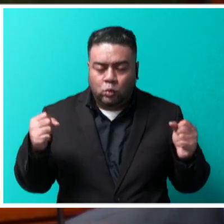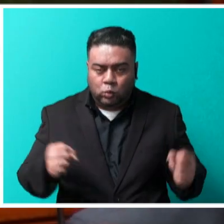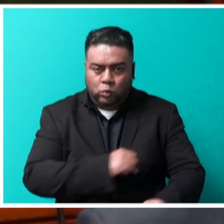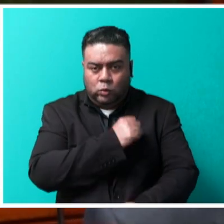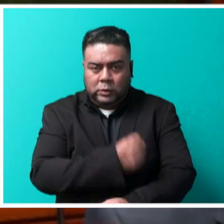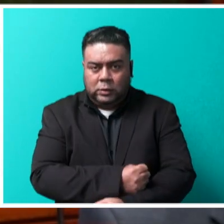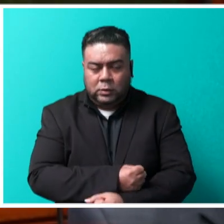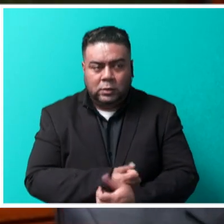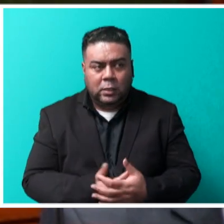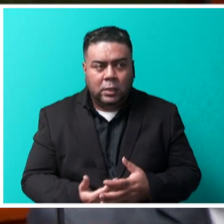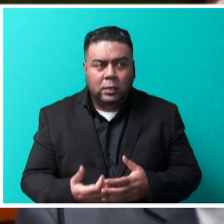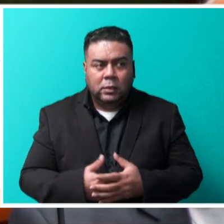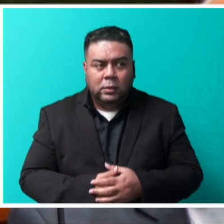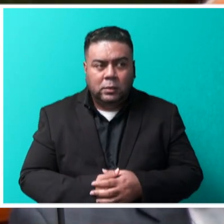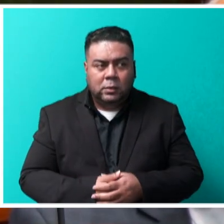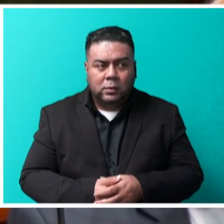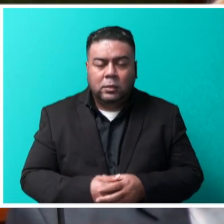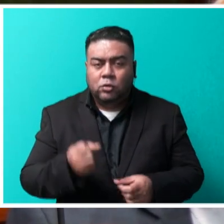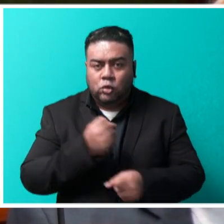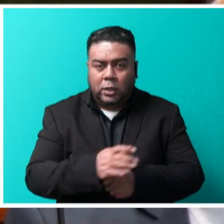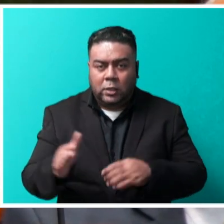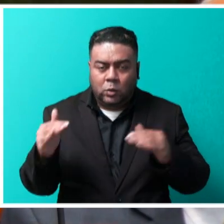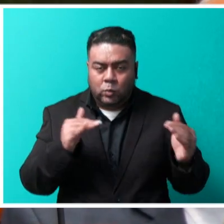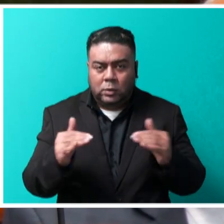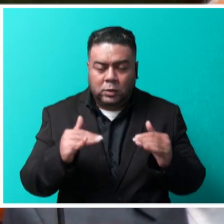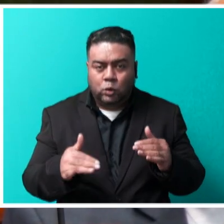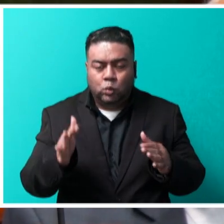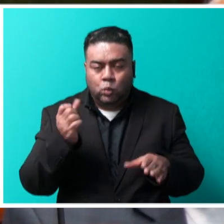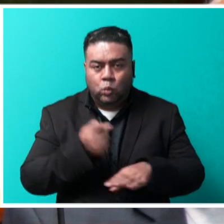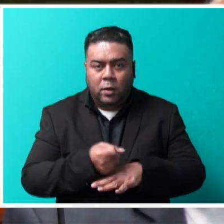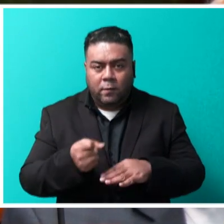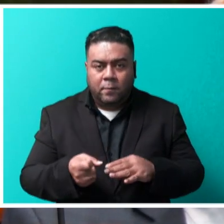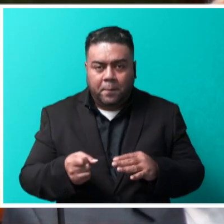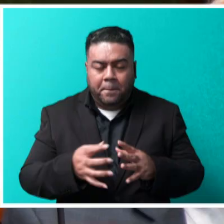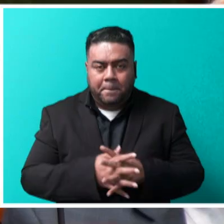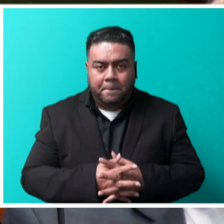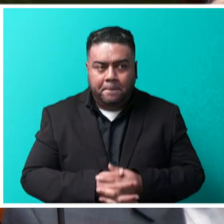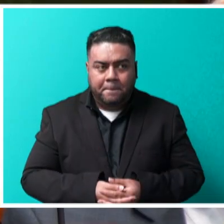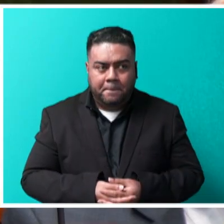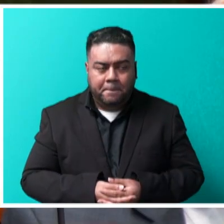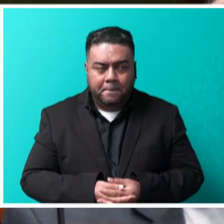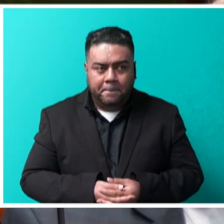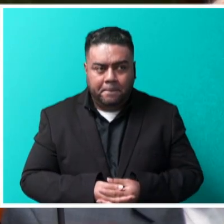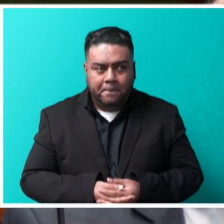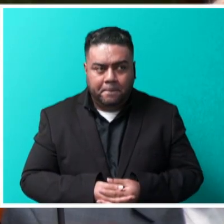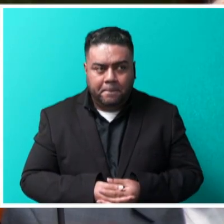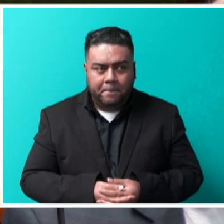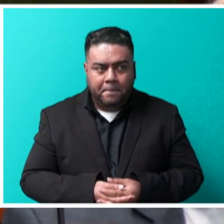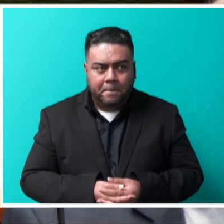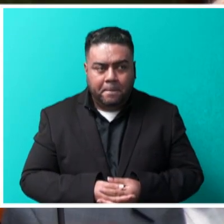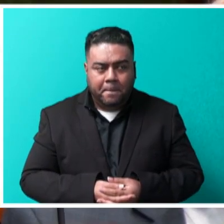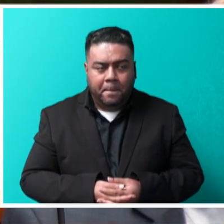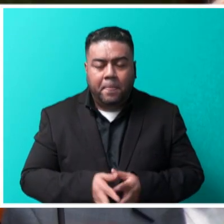institutional capacity and embed gender equality into government policies, programs, and budgeting processes. And I thank the